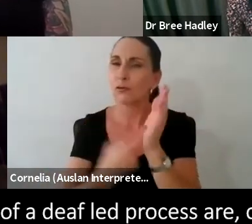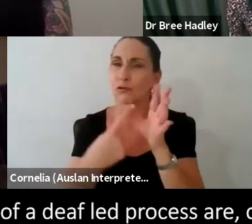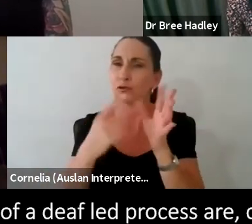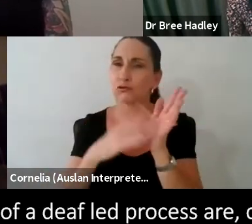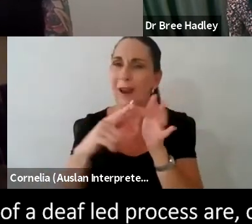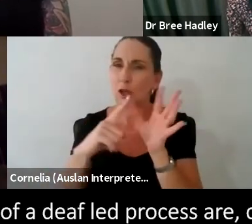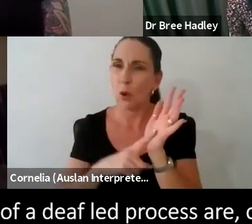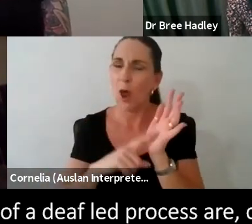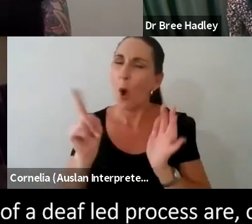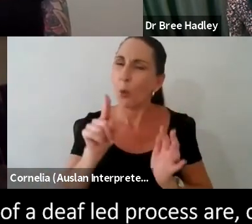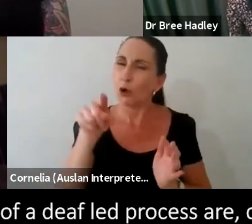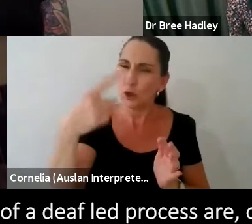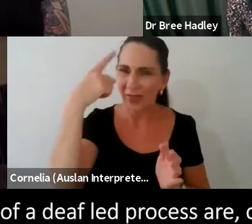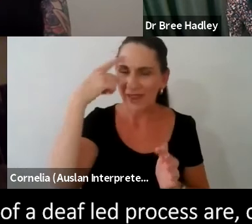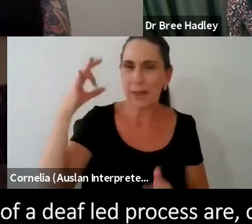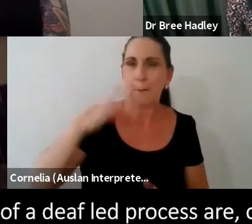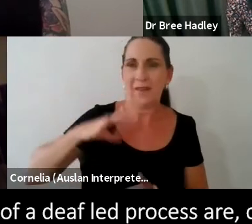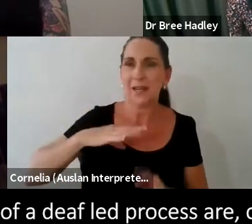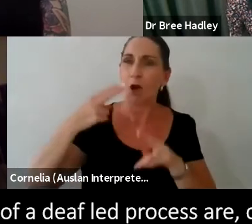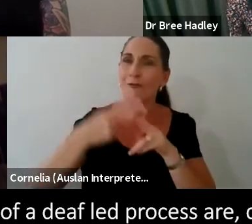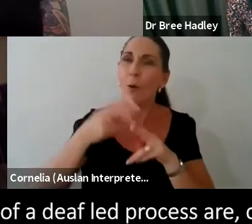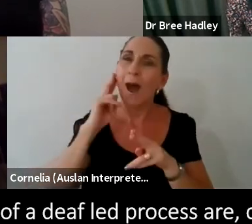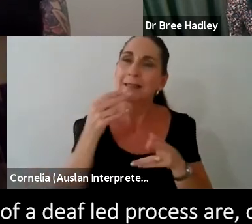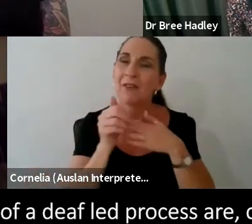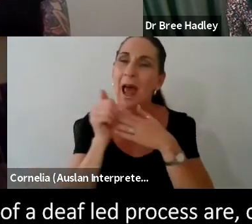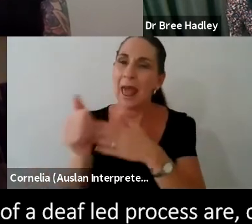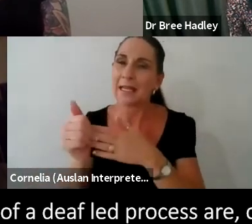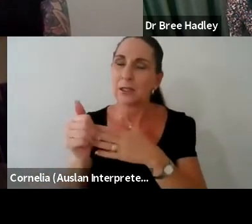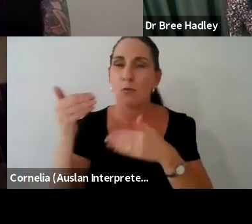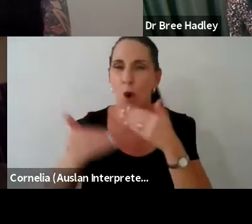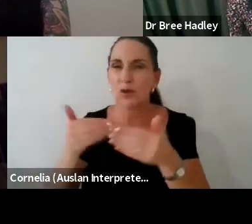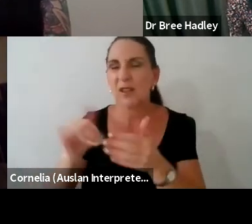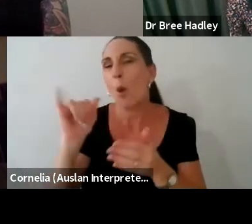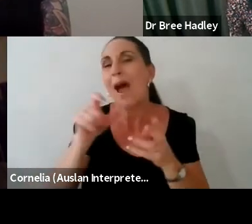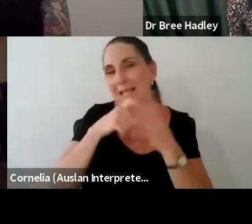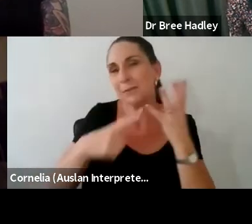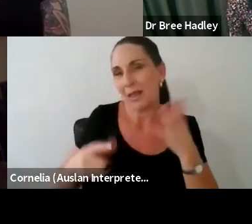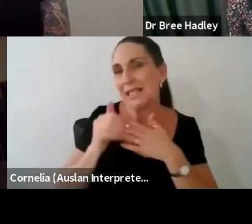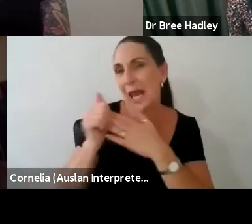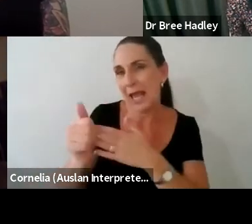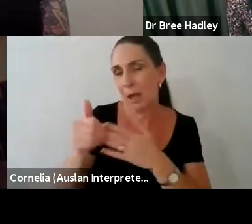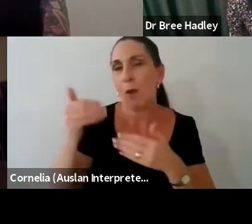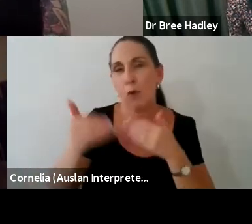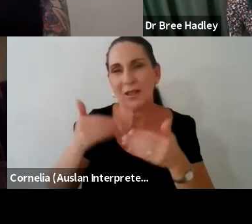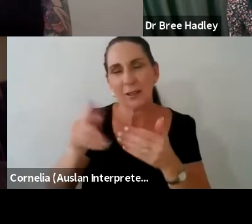benefits of a deaf-led process are, or a disability-led process, and if you can